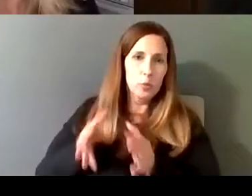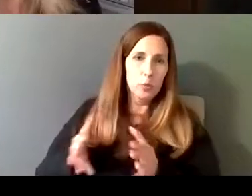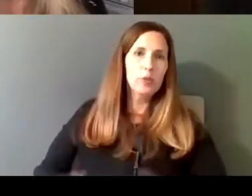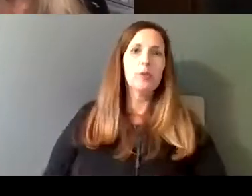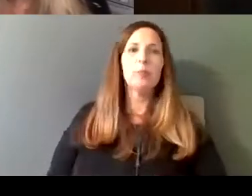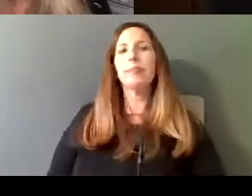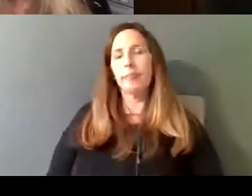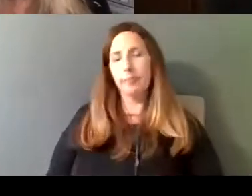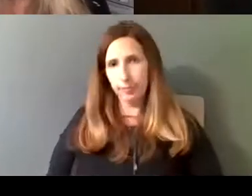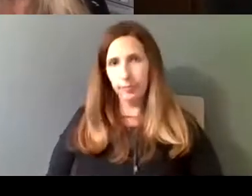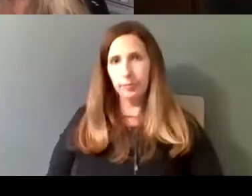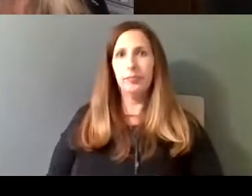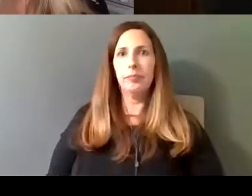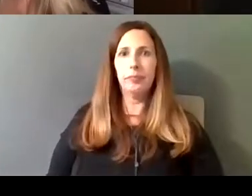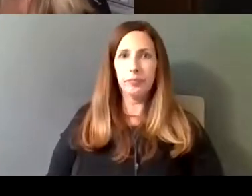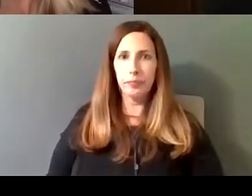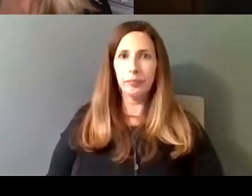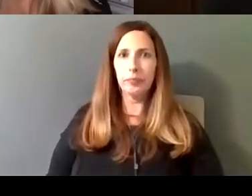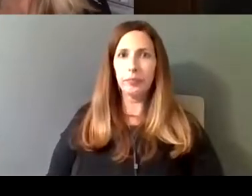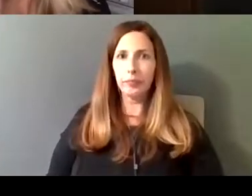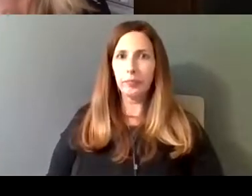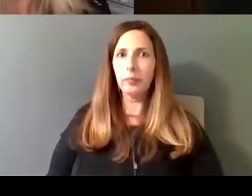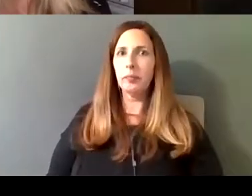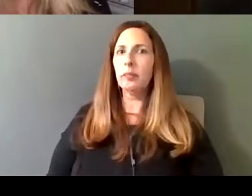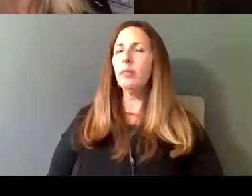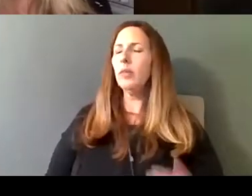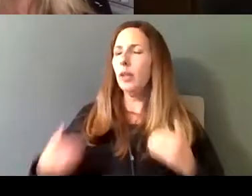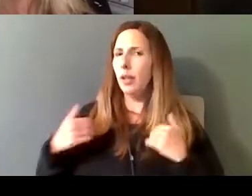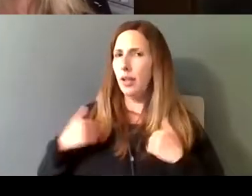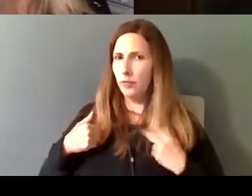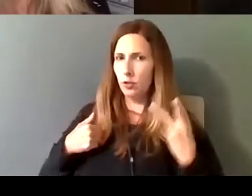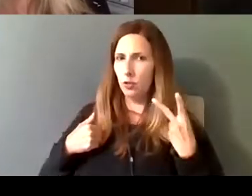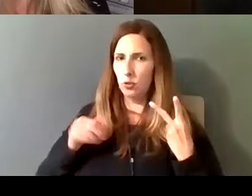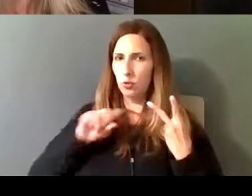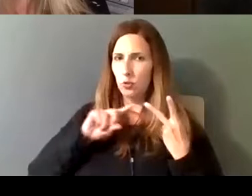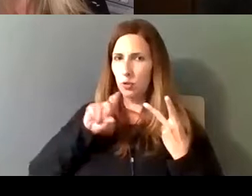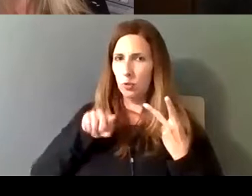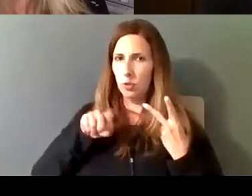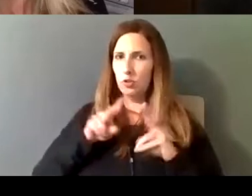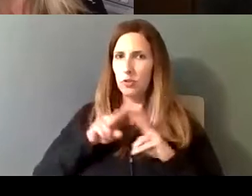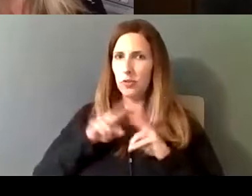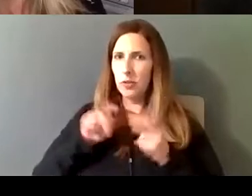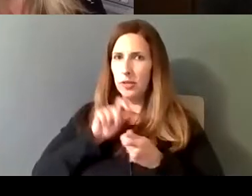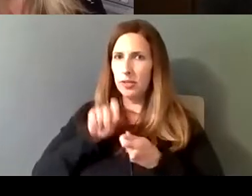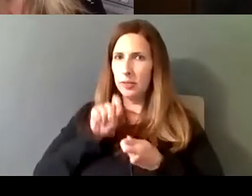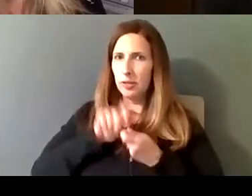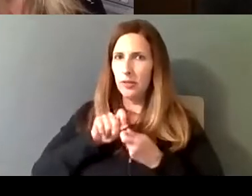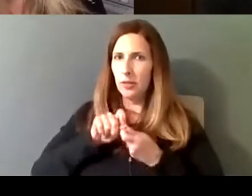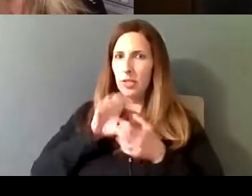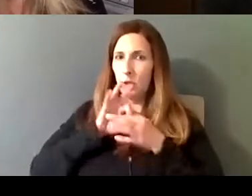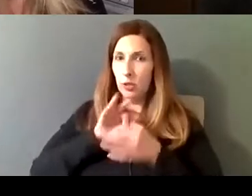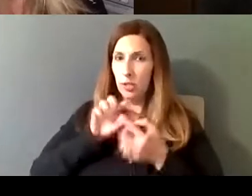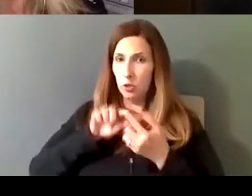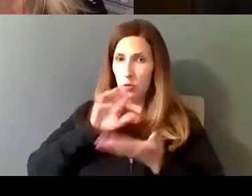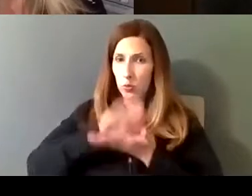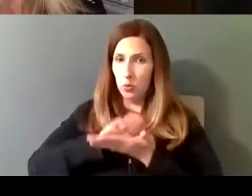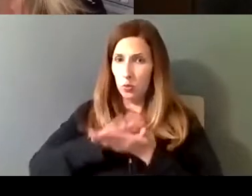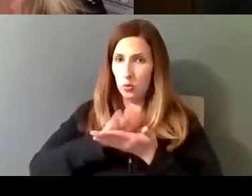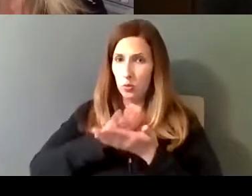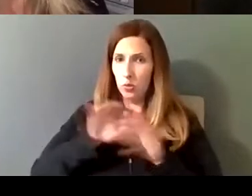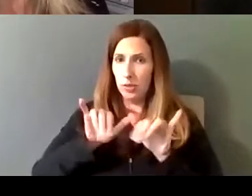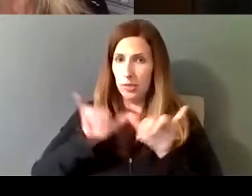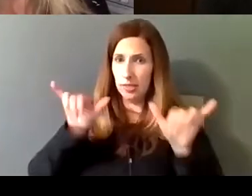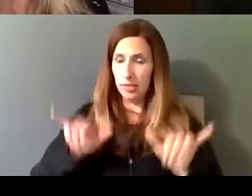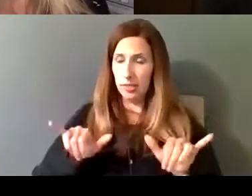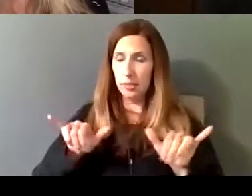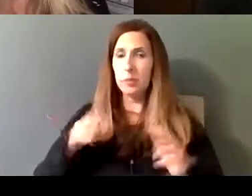Gotcha. And then I actually have 2 questions very specifically focused about the school systems. So maybe we can